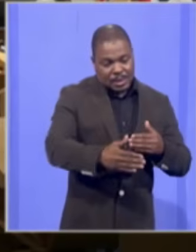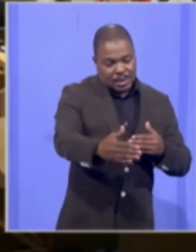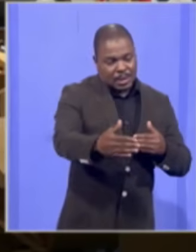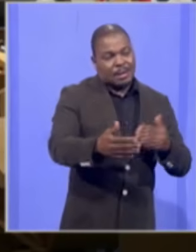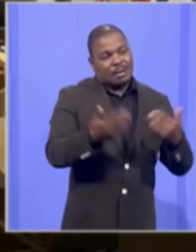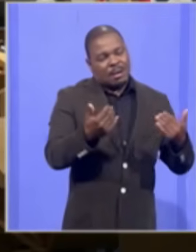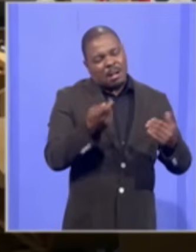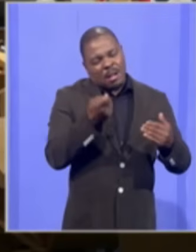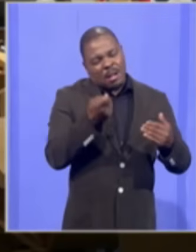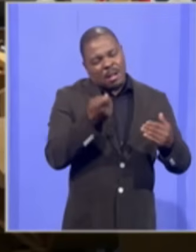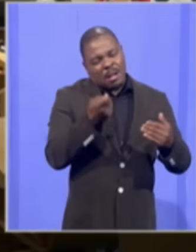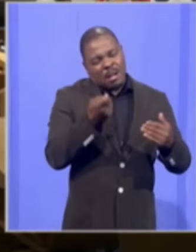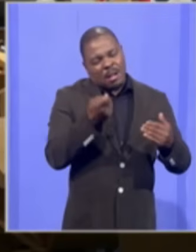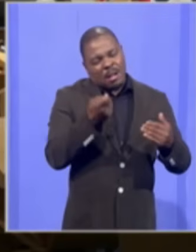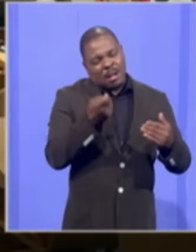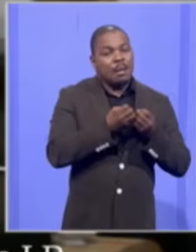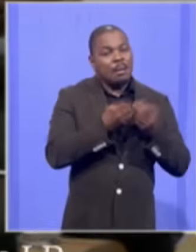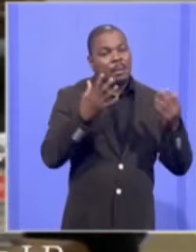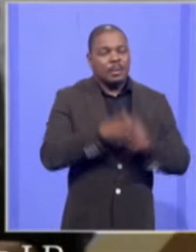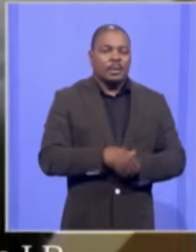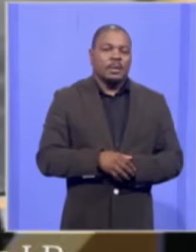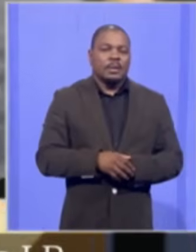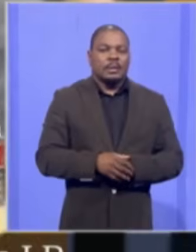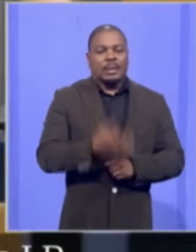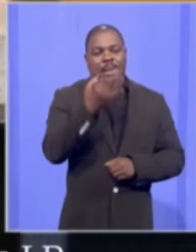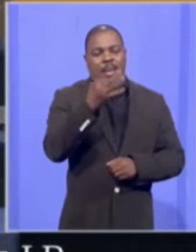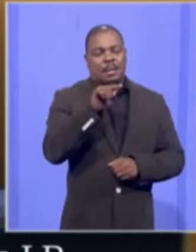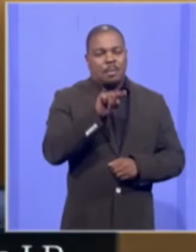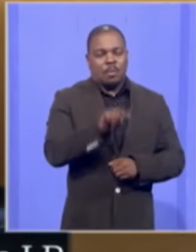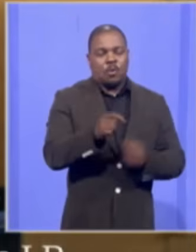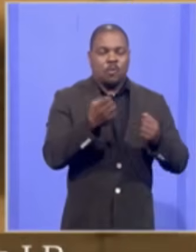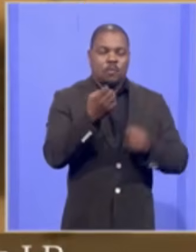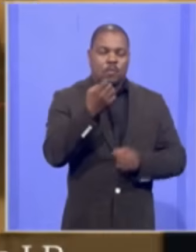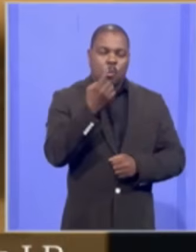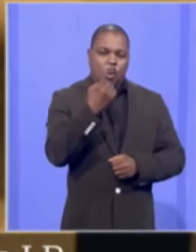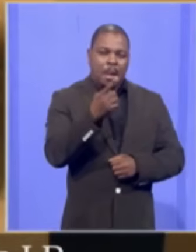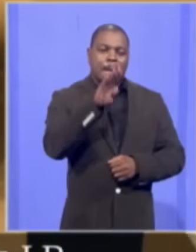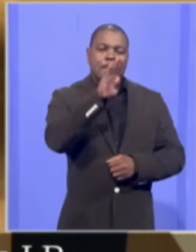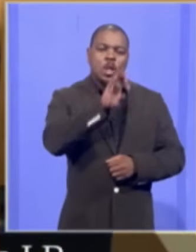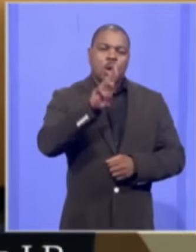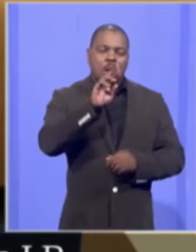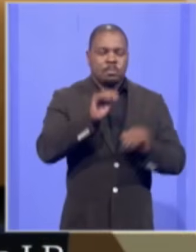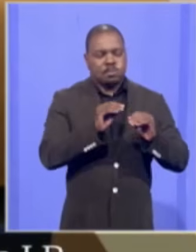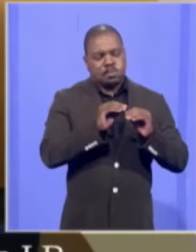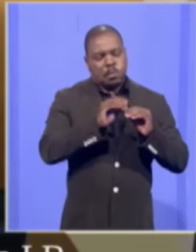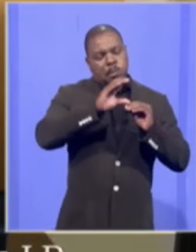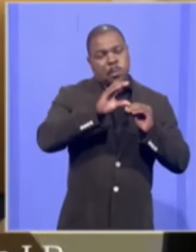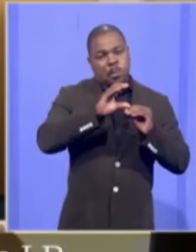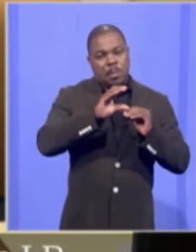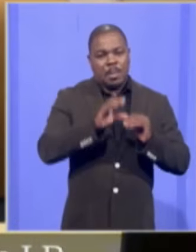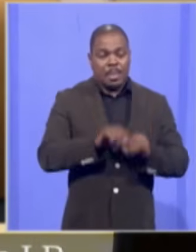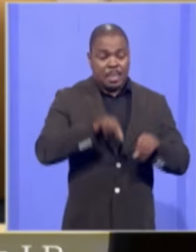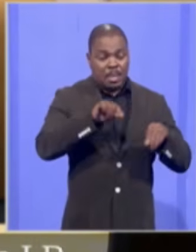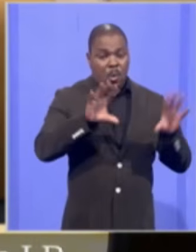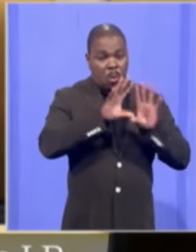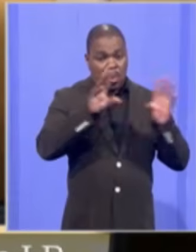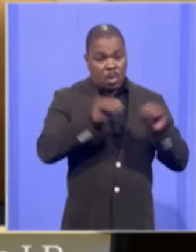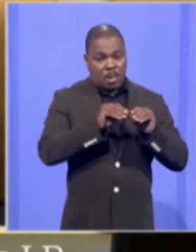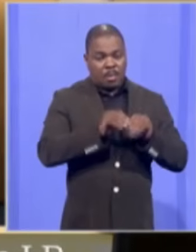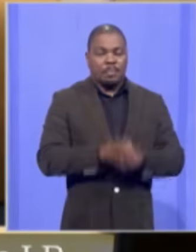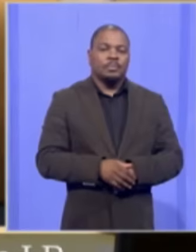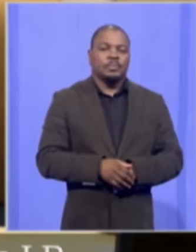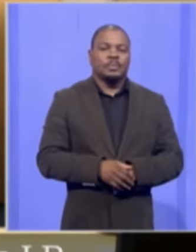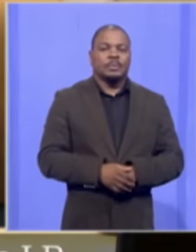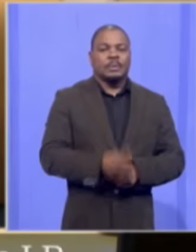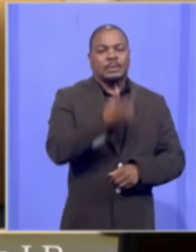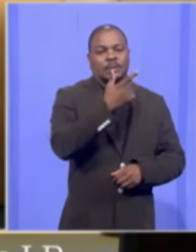batla di nyolohile hanyane ka 3.1. Ditekanyetso tsa selemo sena ke diranta tse dibilione